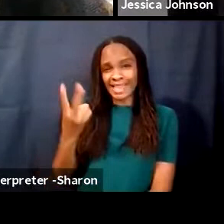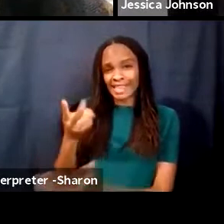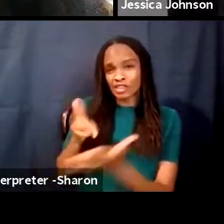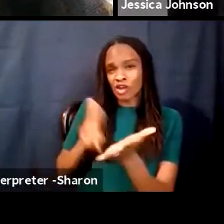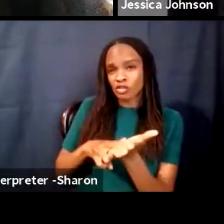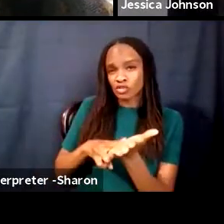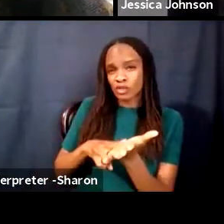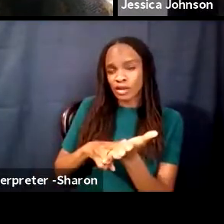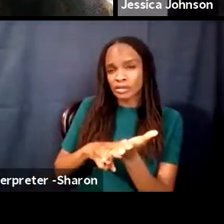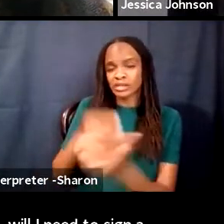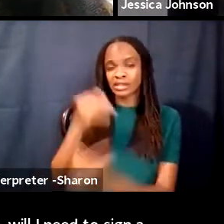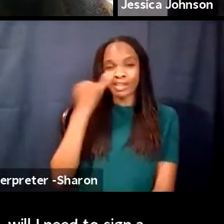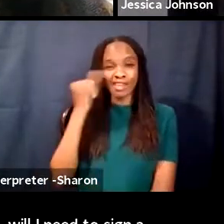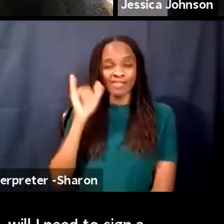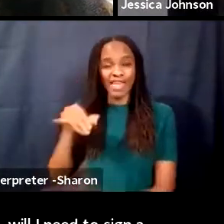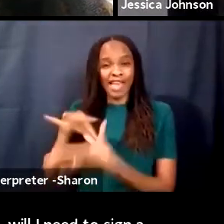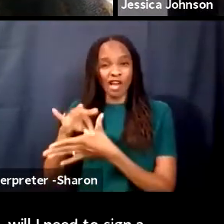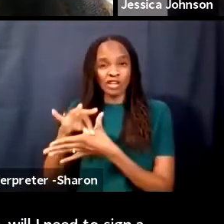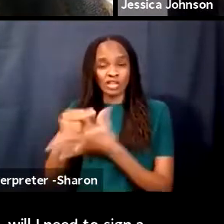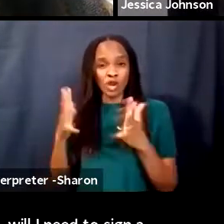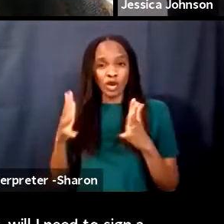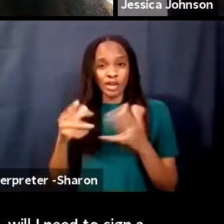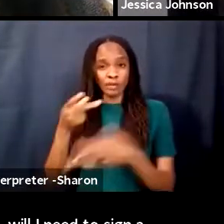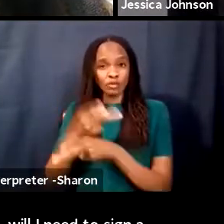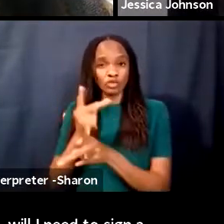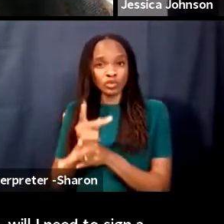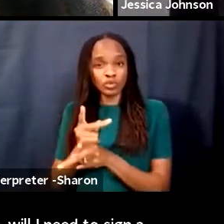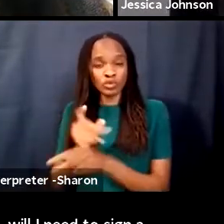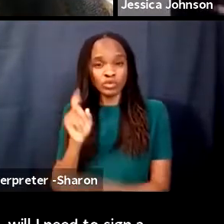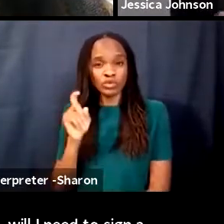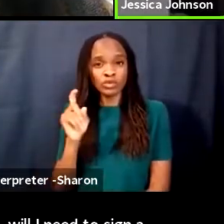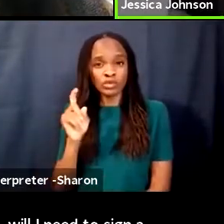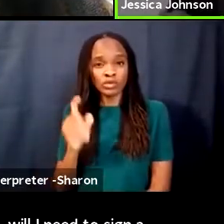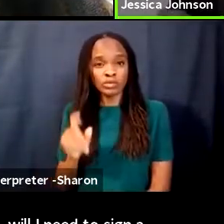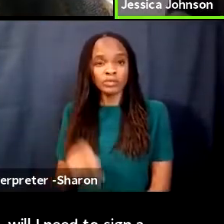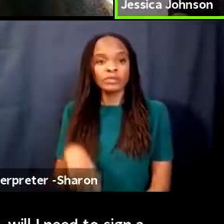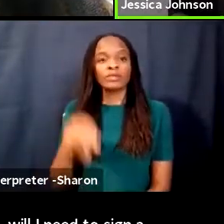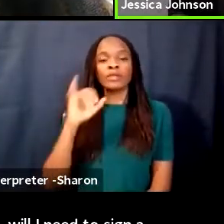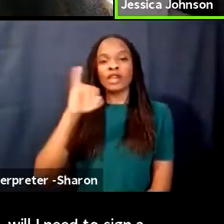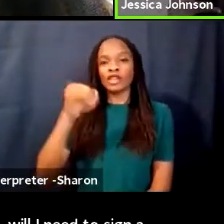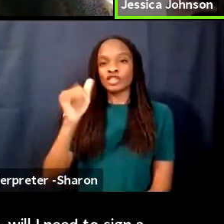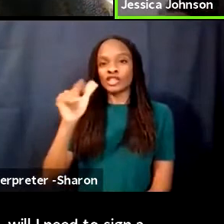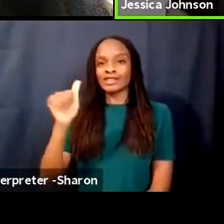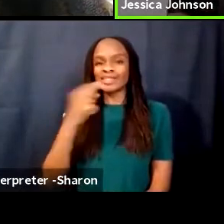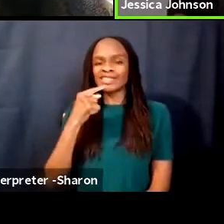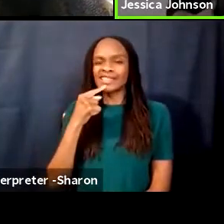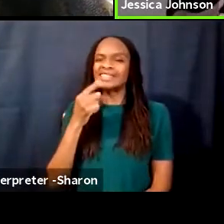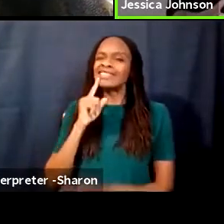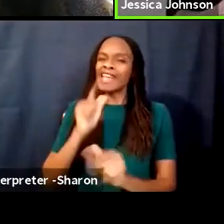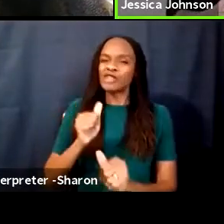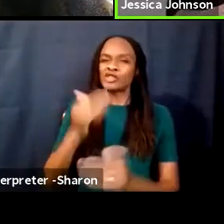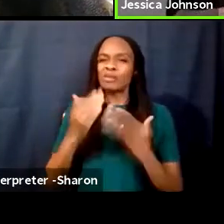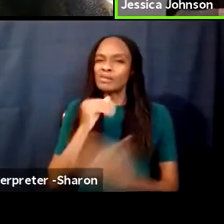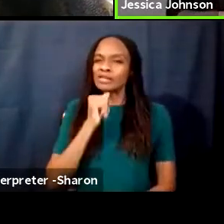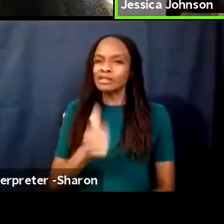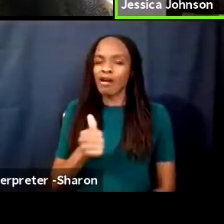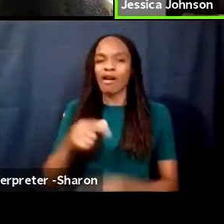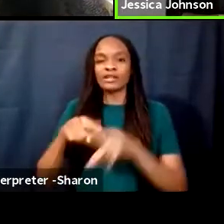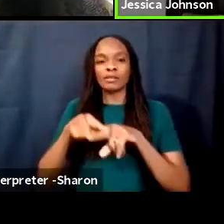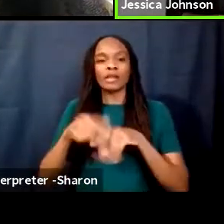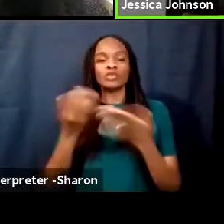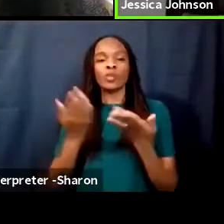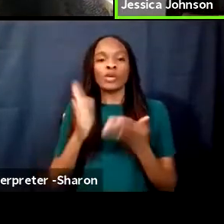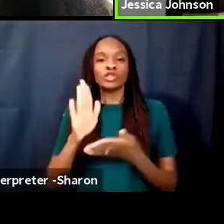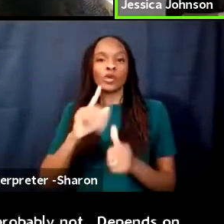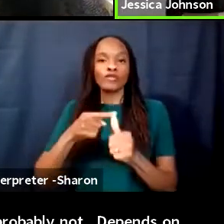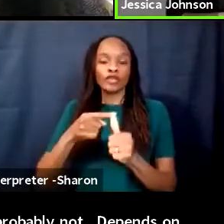in the event the content has already been produced? The answer is probably not. It kind of depends on what your first contract was and